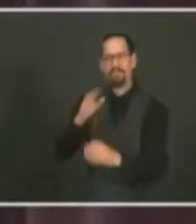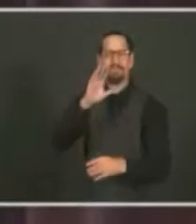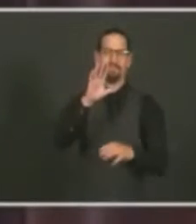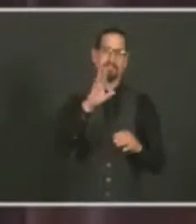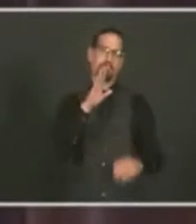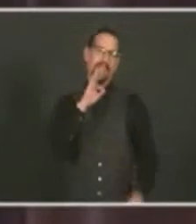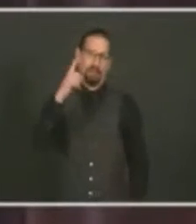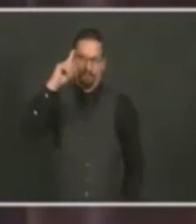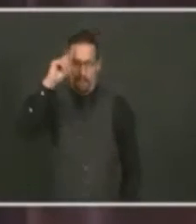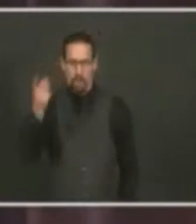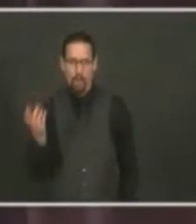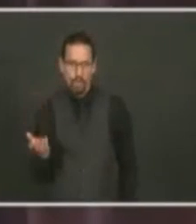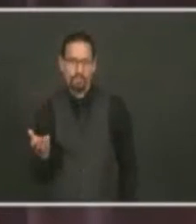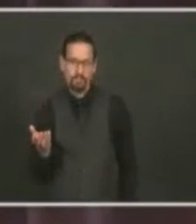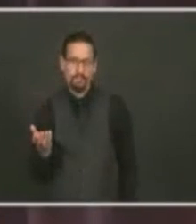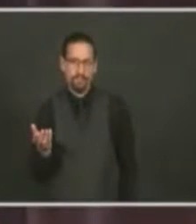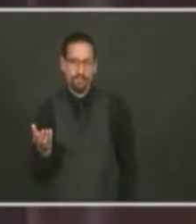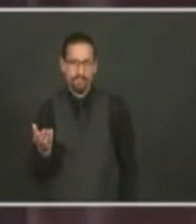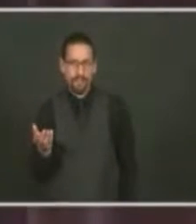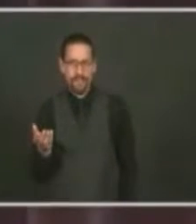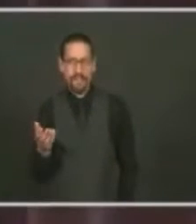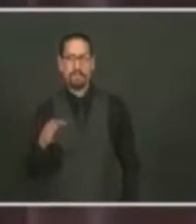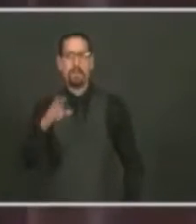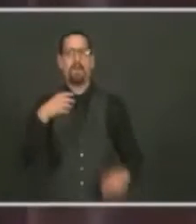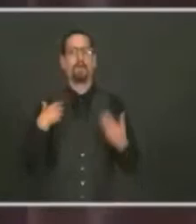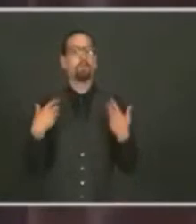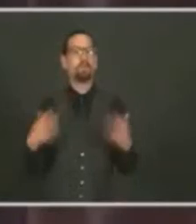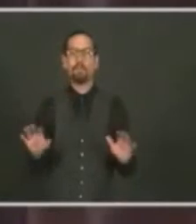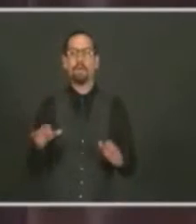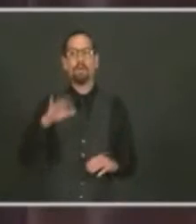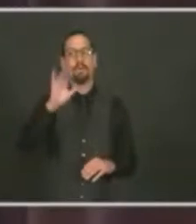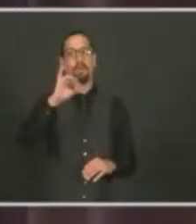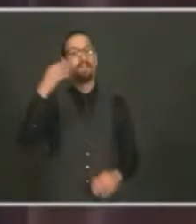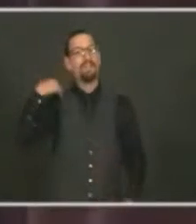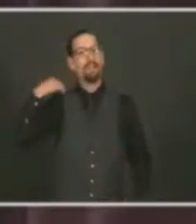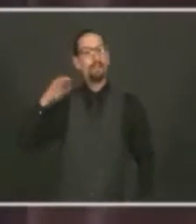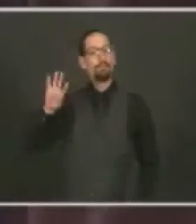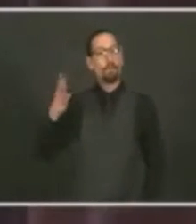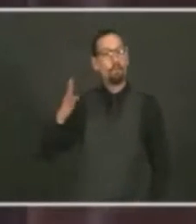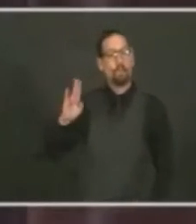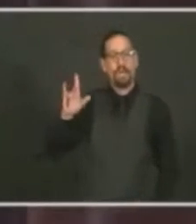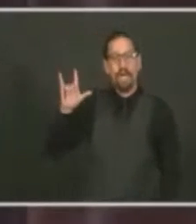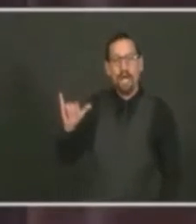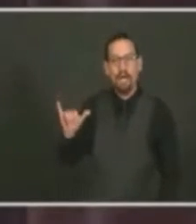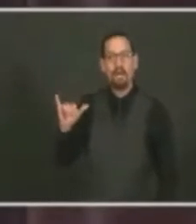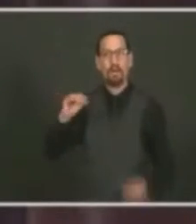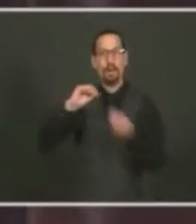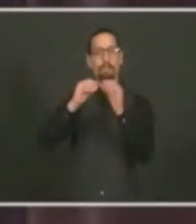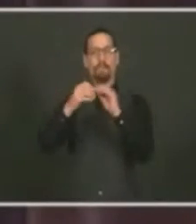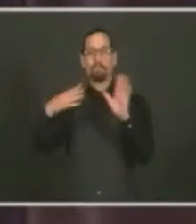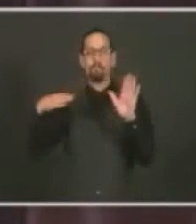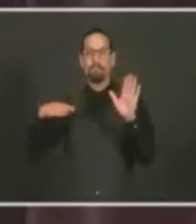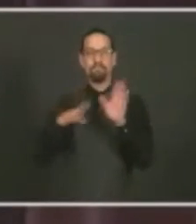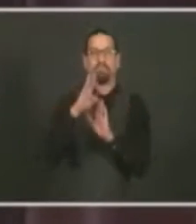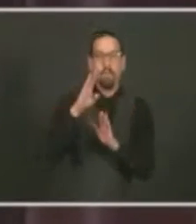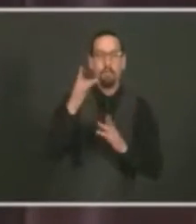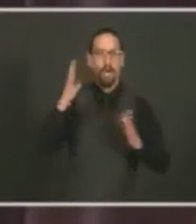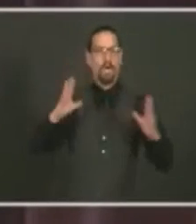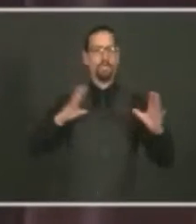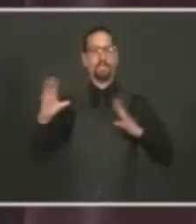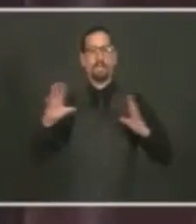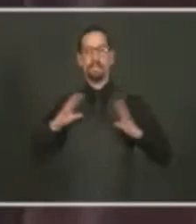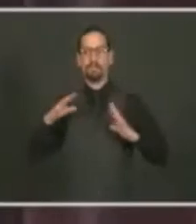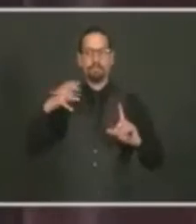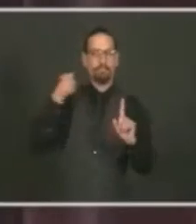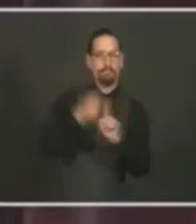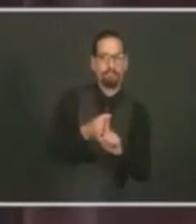have a repeat of what we saw after 4th of July, or frankly, what we're seeing all over the country, where one bad weekend, one